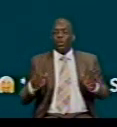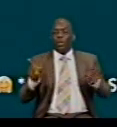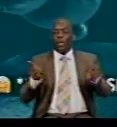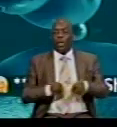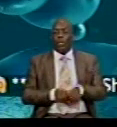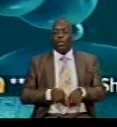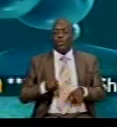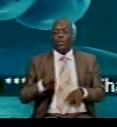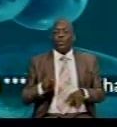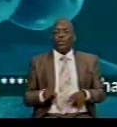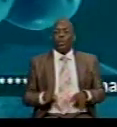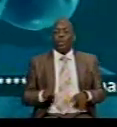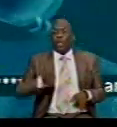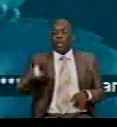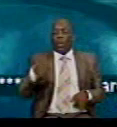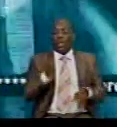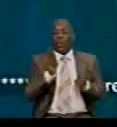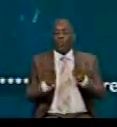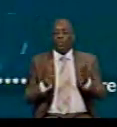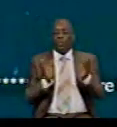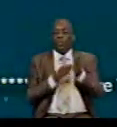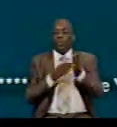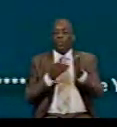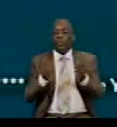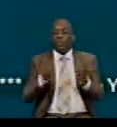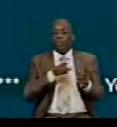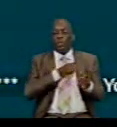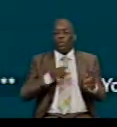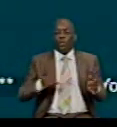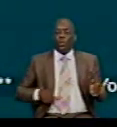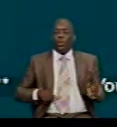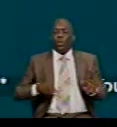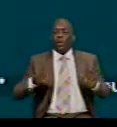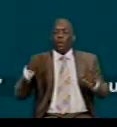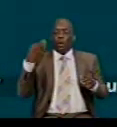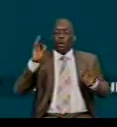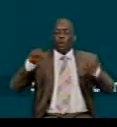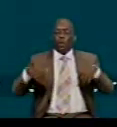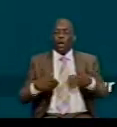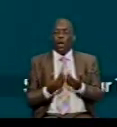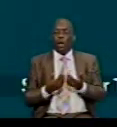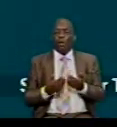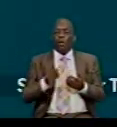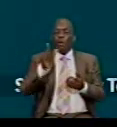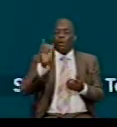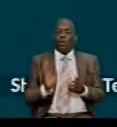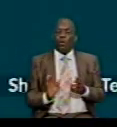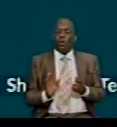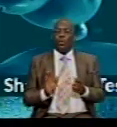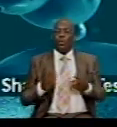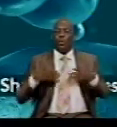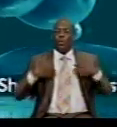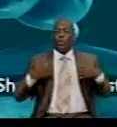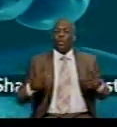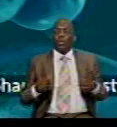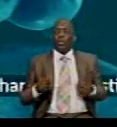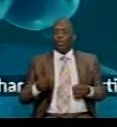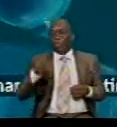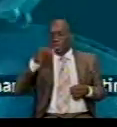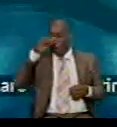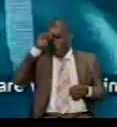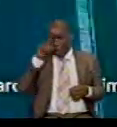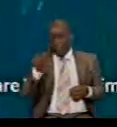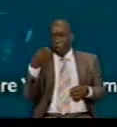praising the Lord for how God healed him yesterday of serious waist pain. He said, what